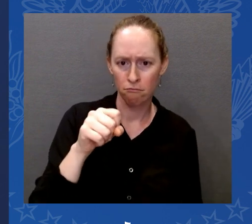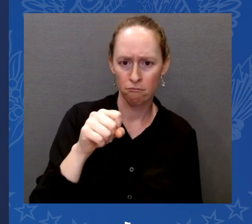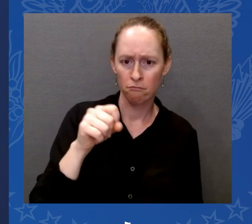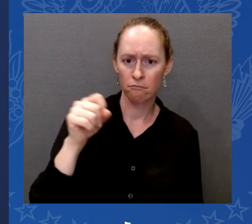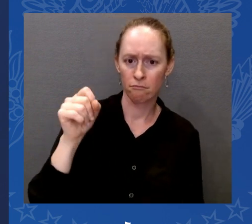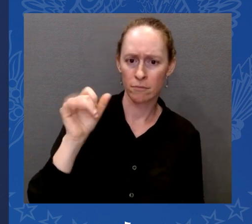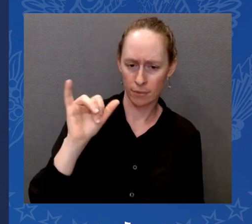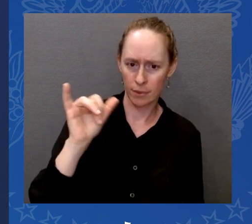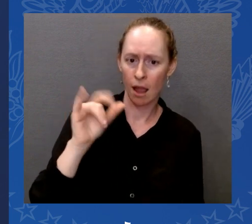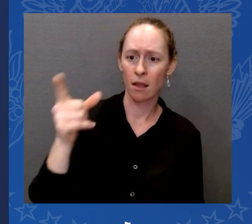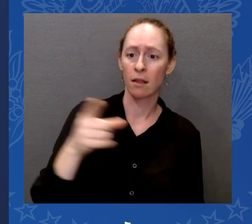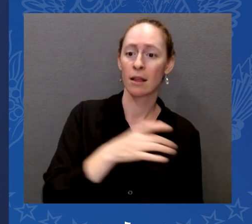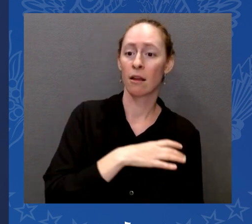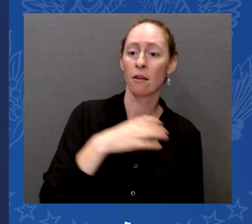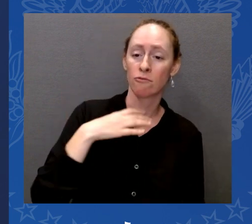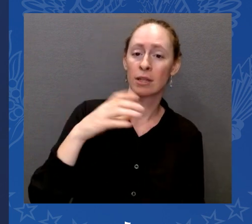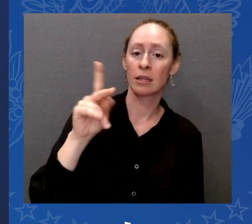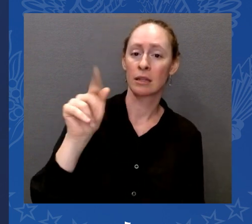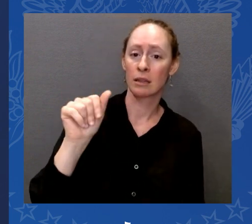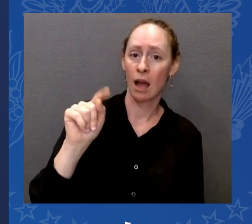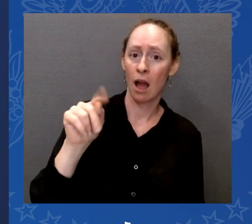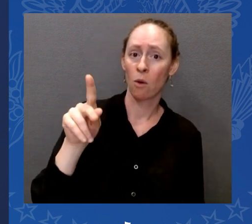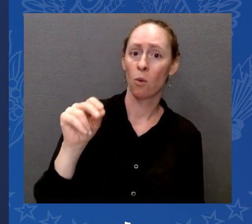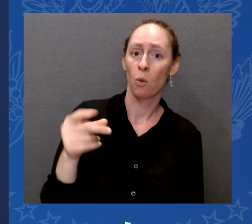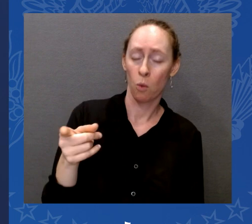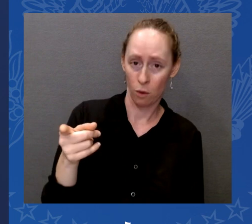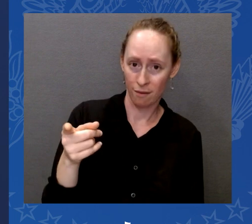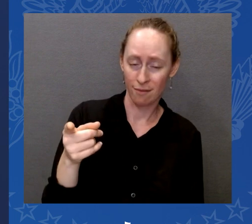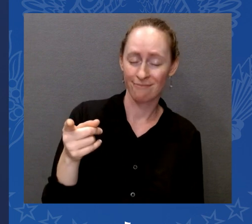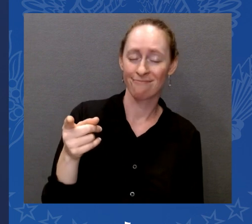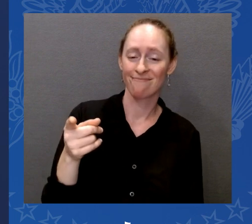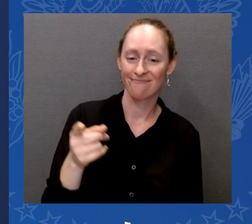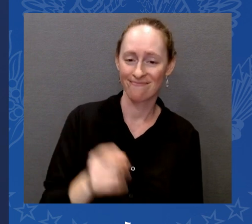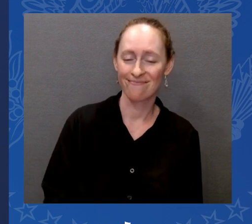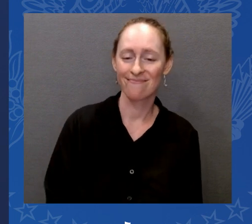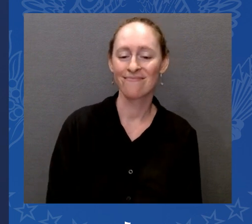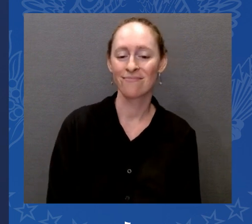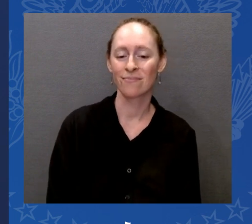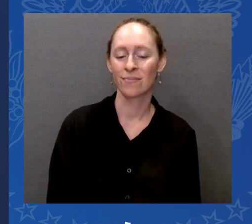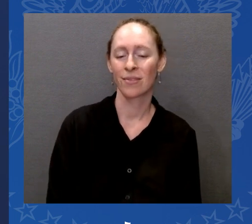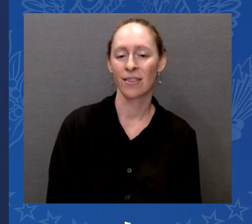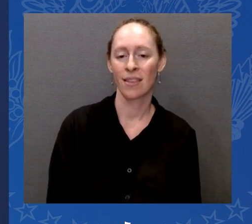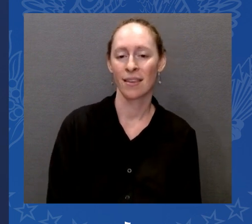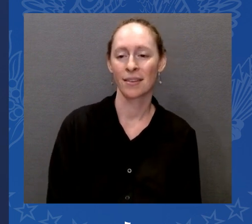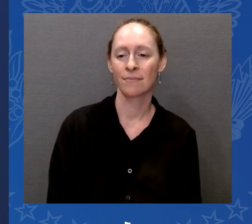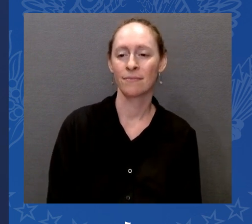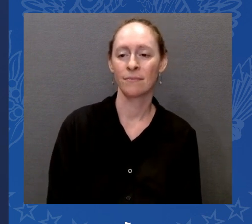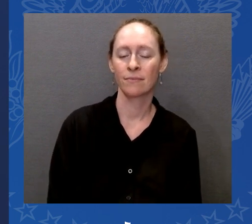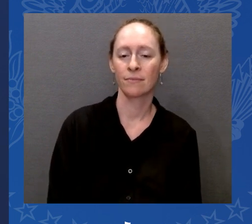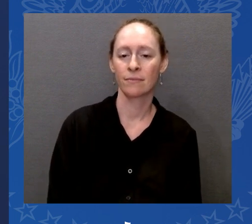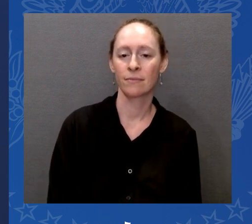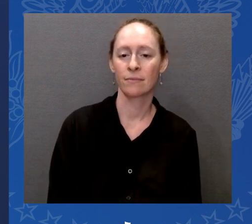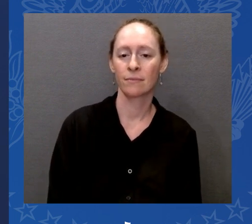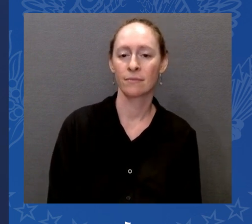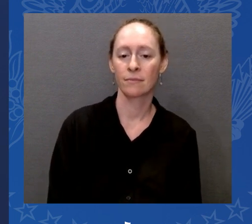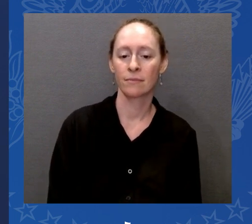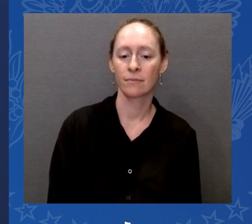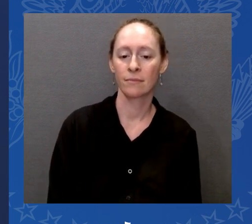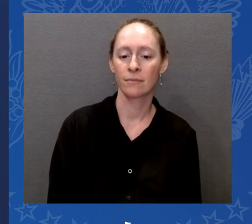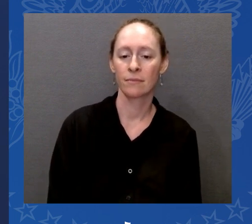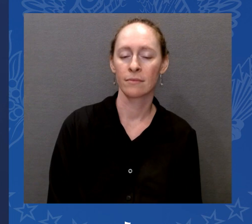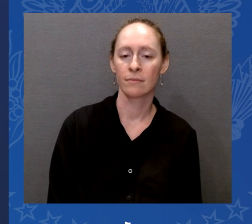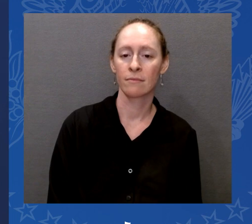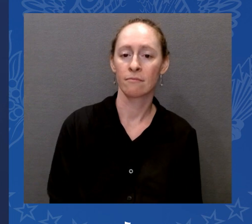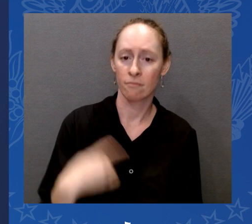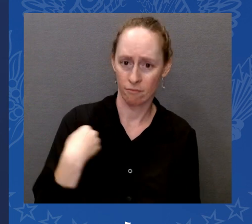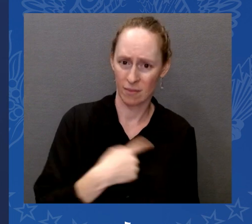no mistake about it, it was only because there was a Democratic majority in the Senate, in the House, and